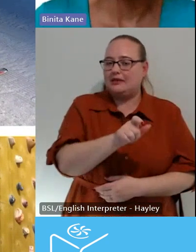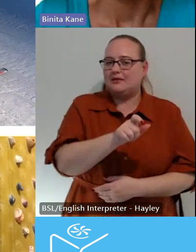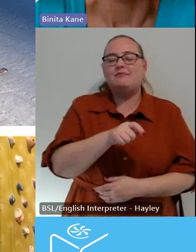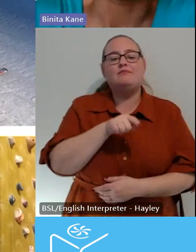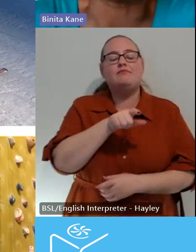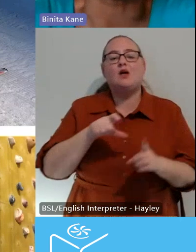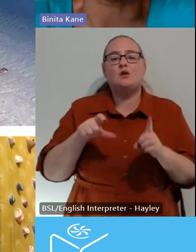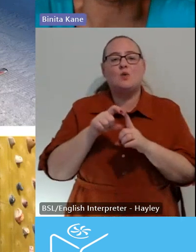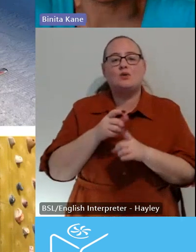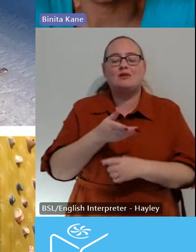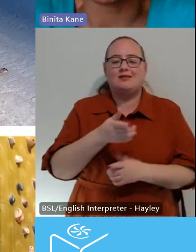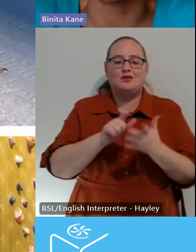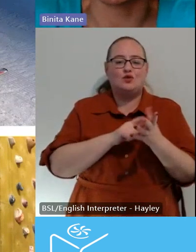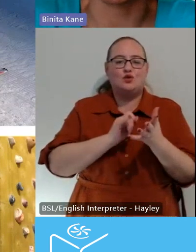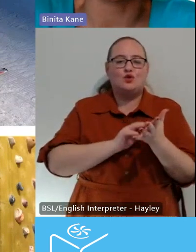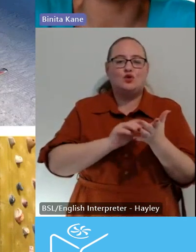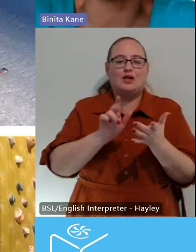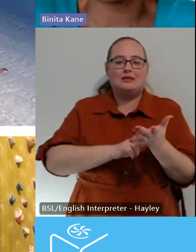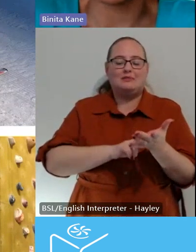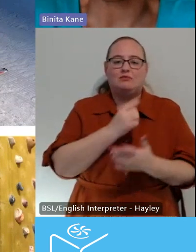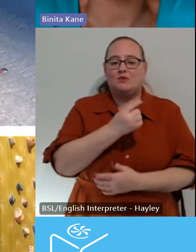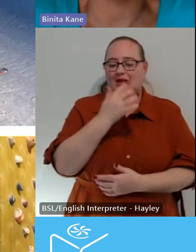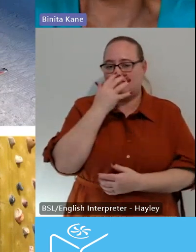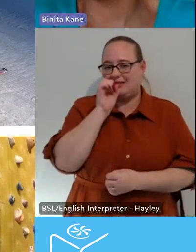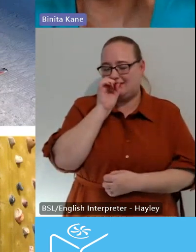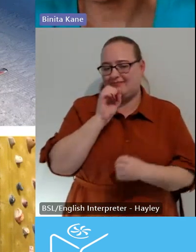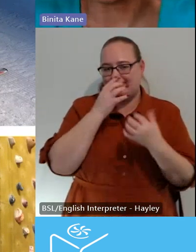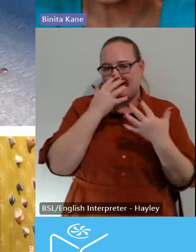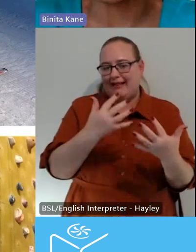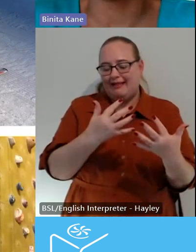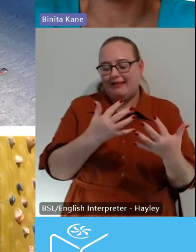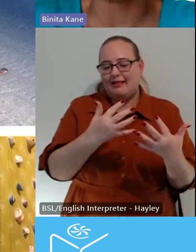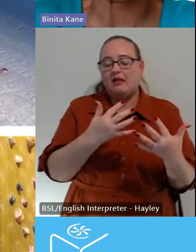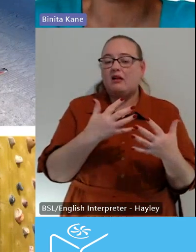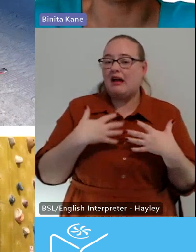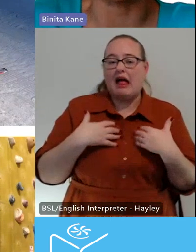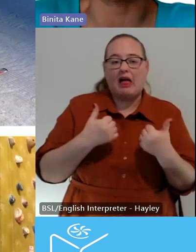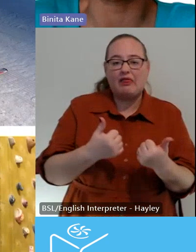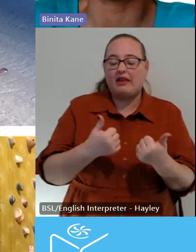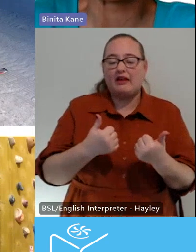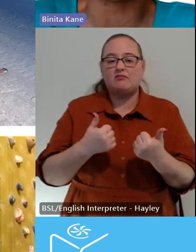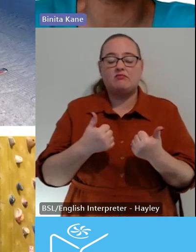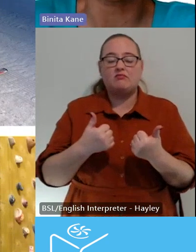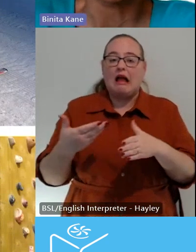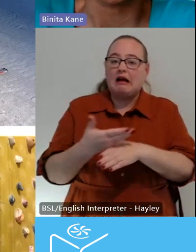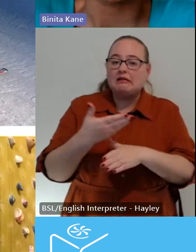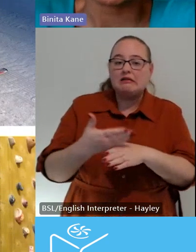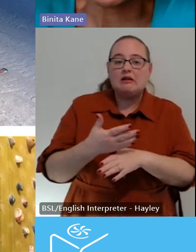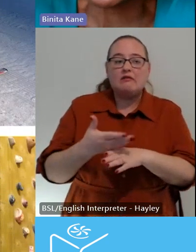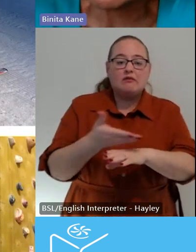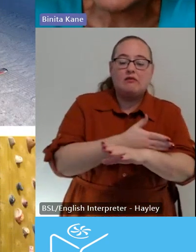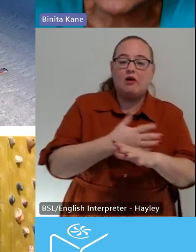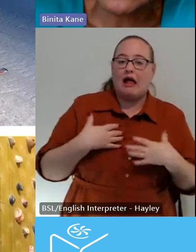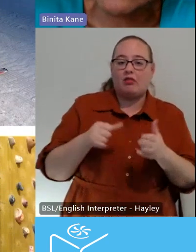10 in 2021, a perfectly healthy child, very fit and active, no health problems in the past. And